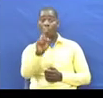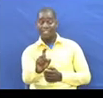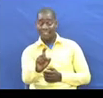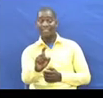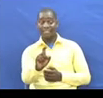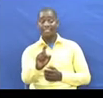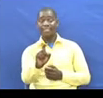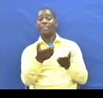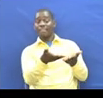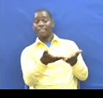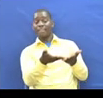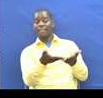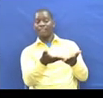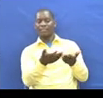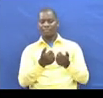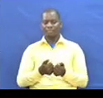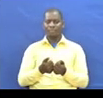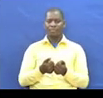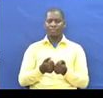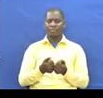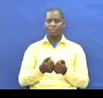Let me see if I can find a question here.